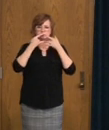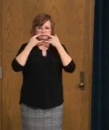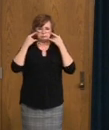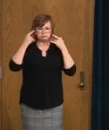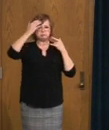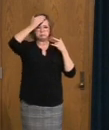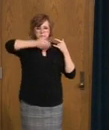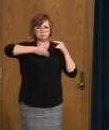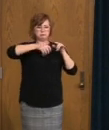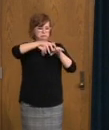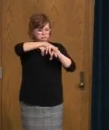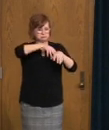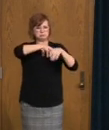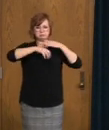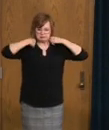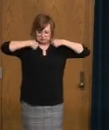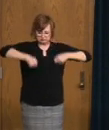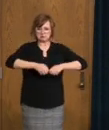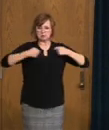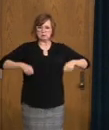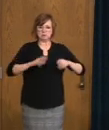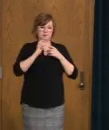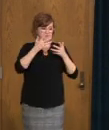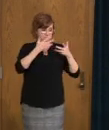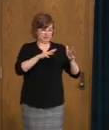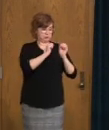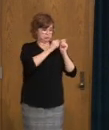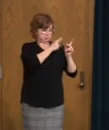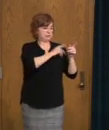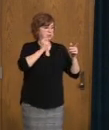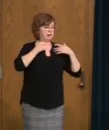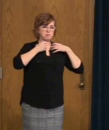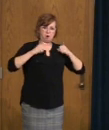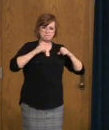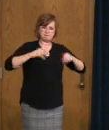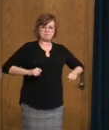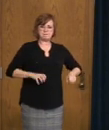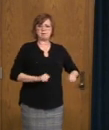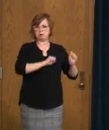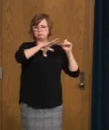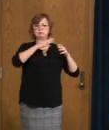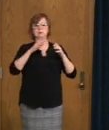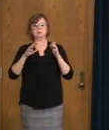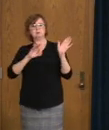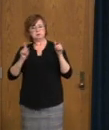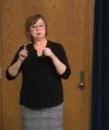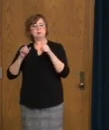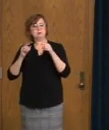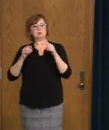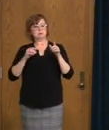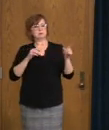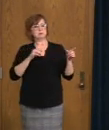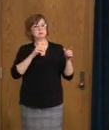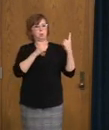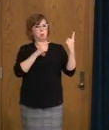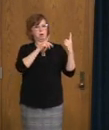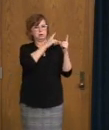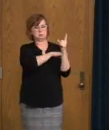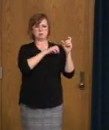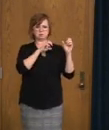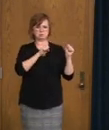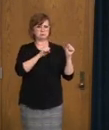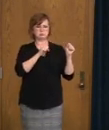infection didn't spread and the person would be in a single room. And again, there's a trigger point where that unit would become COVID only, and Derek can